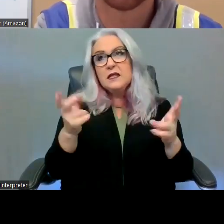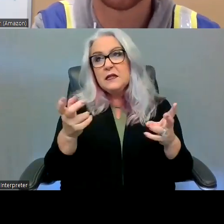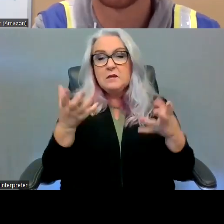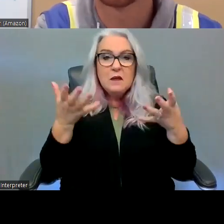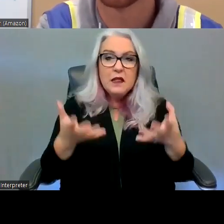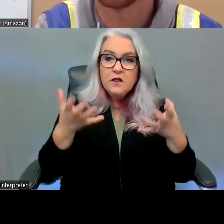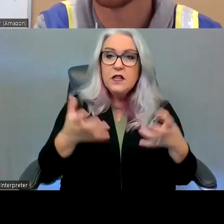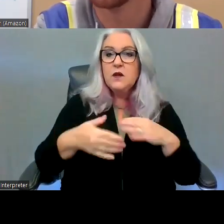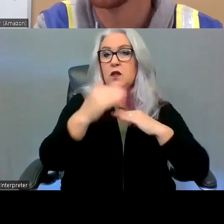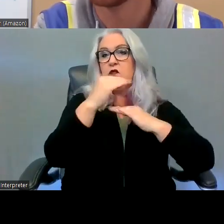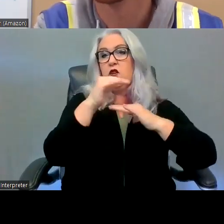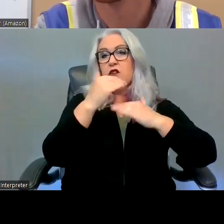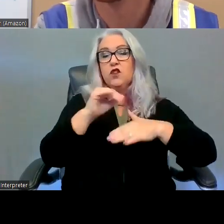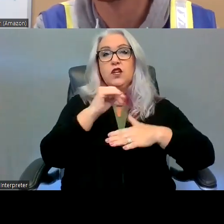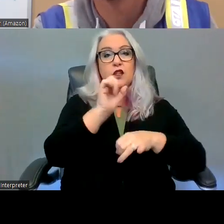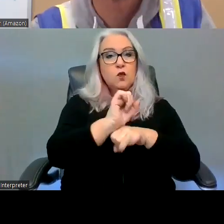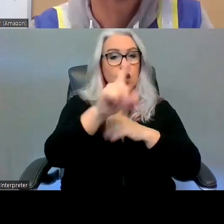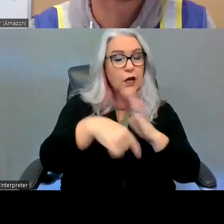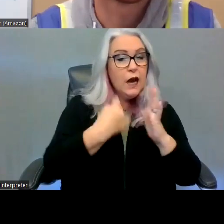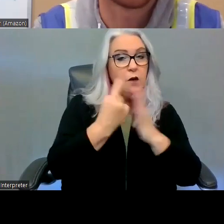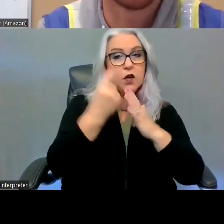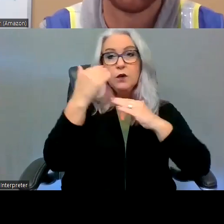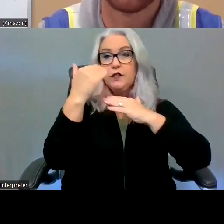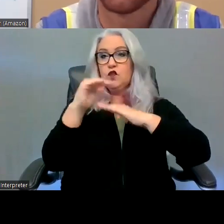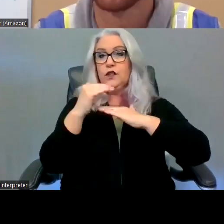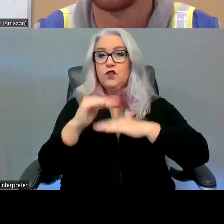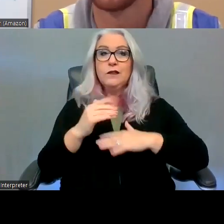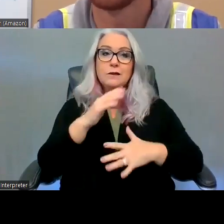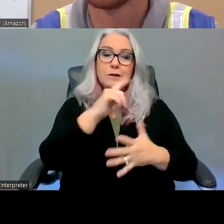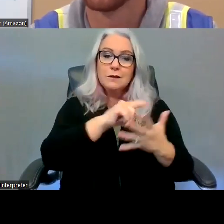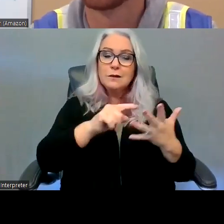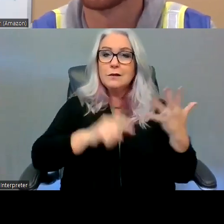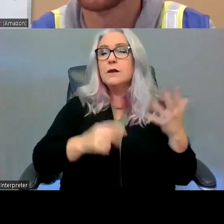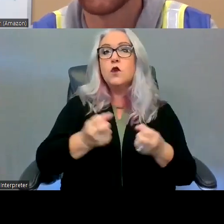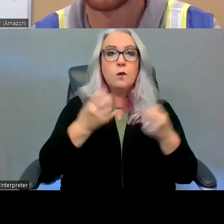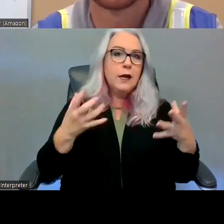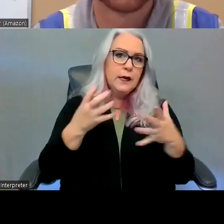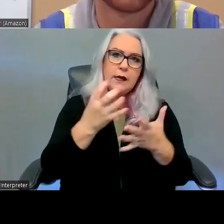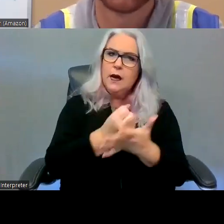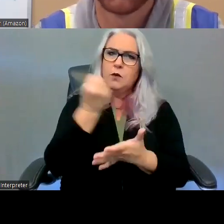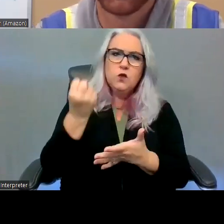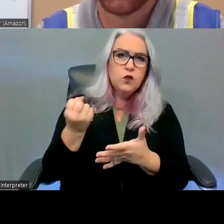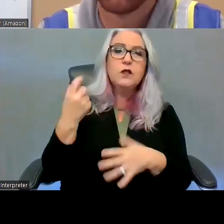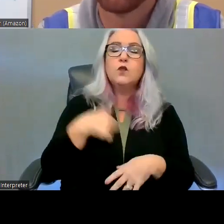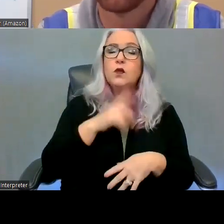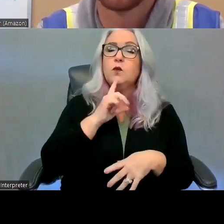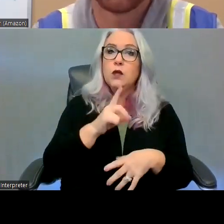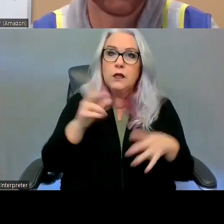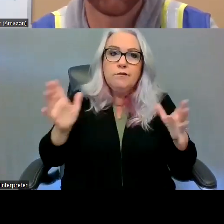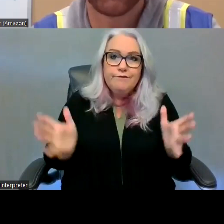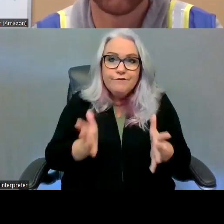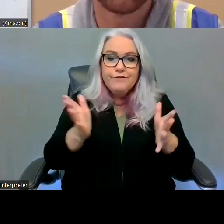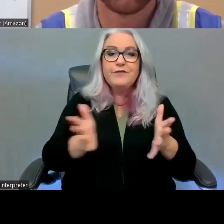hour restrictions. There's so many different avenues and opportunities. We highly encourage you